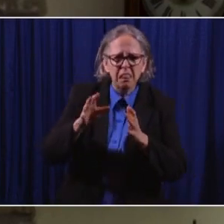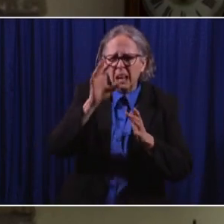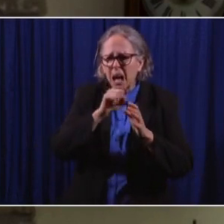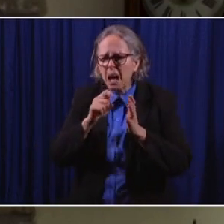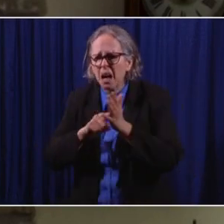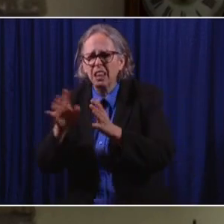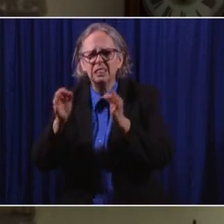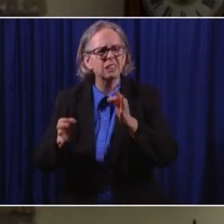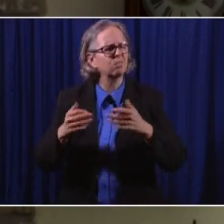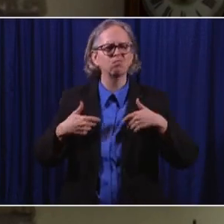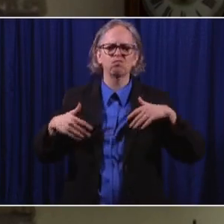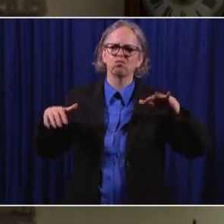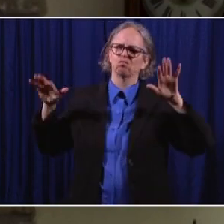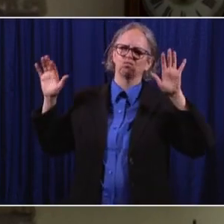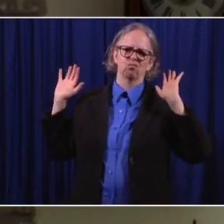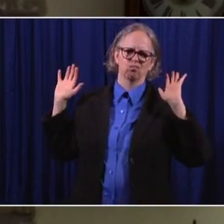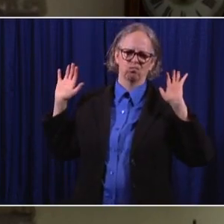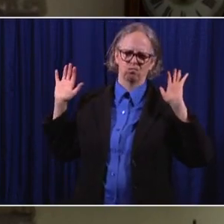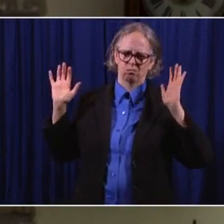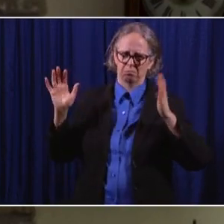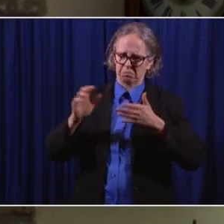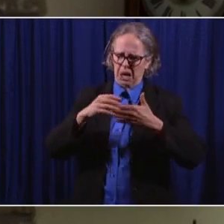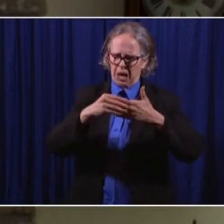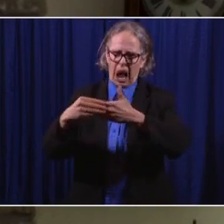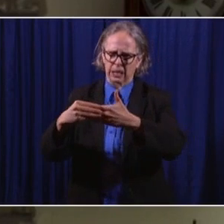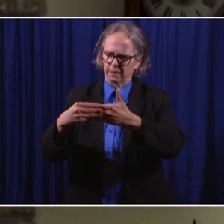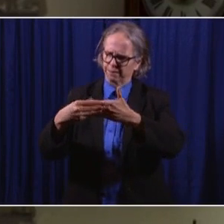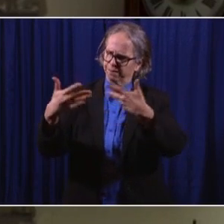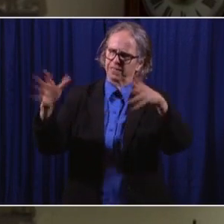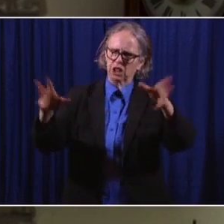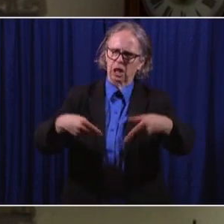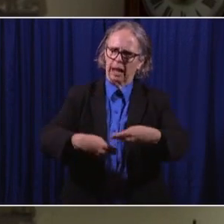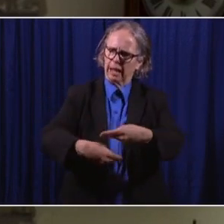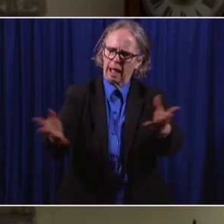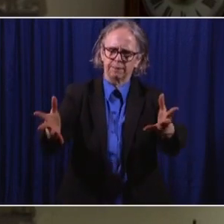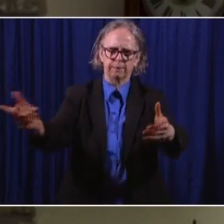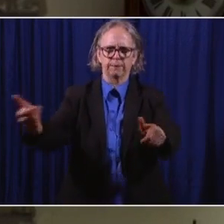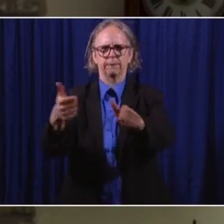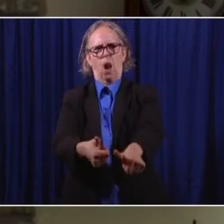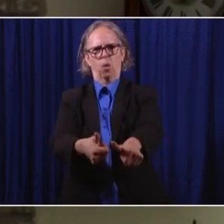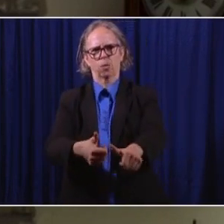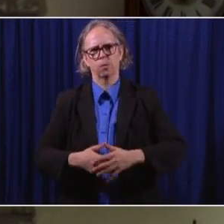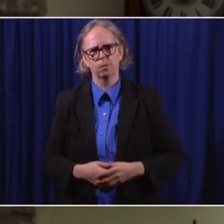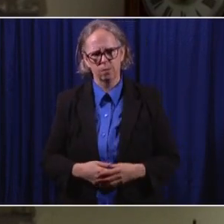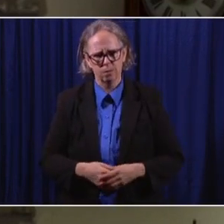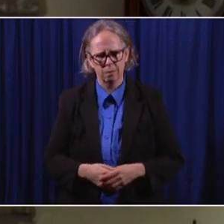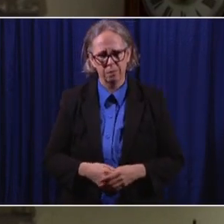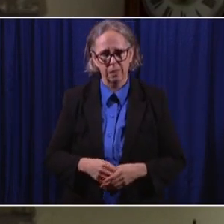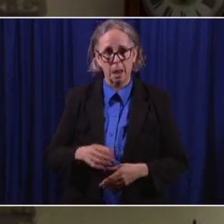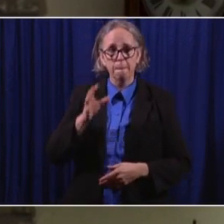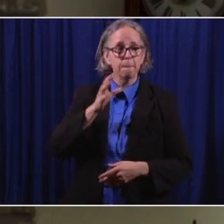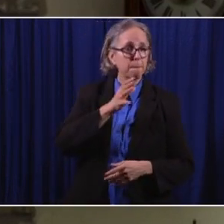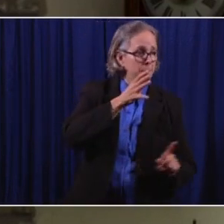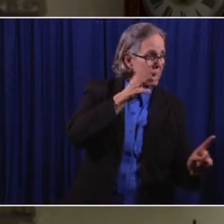broad guidance so that we could say to parents and we could say to schools, if you go back in